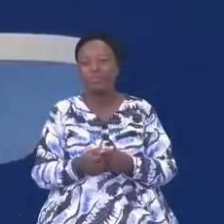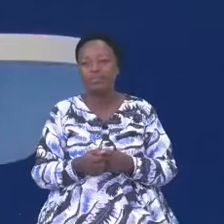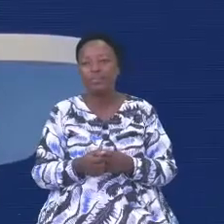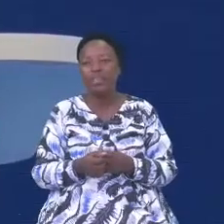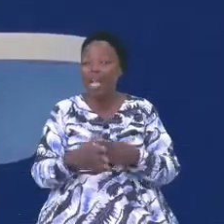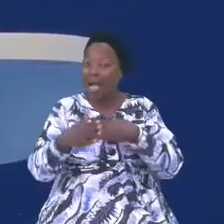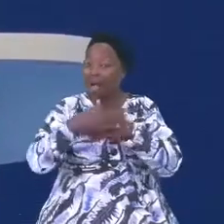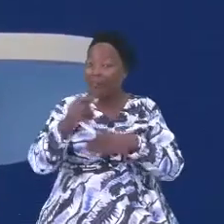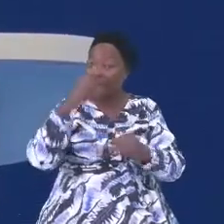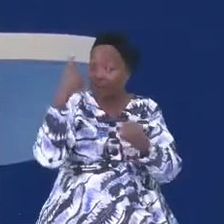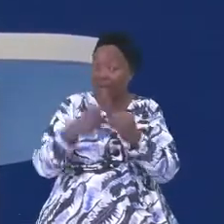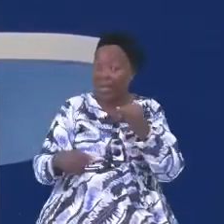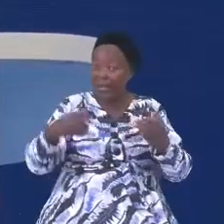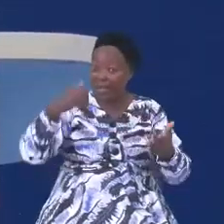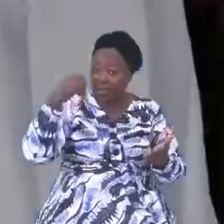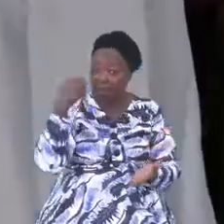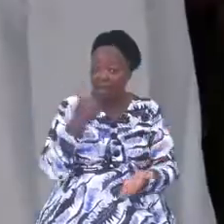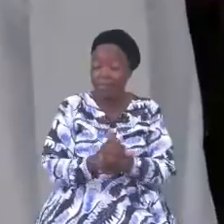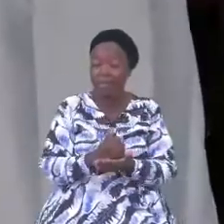After the final amen,